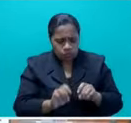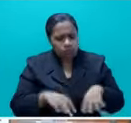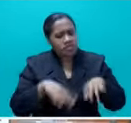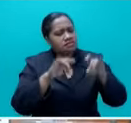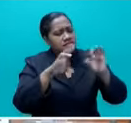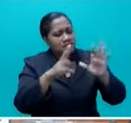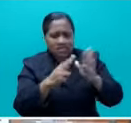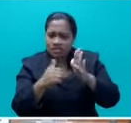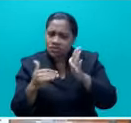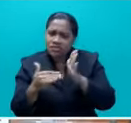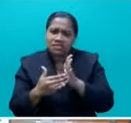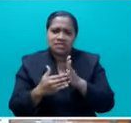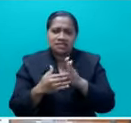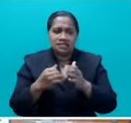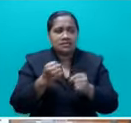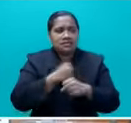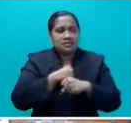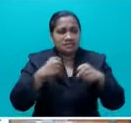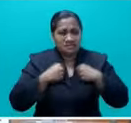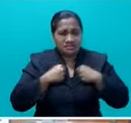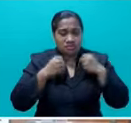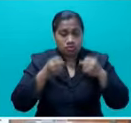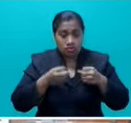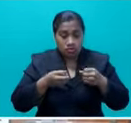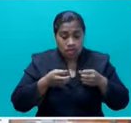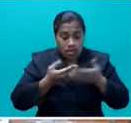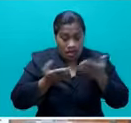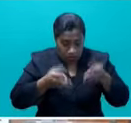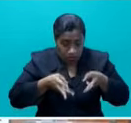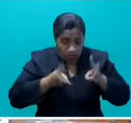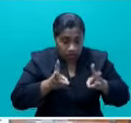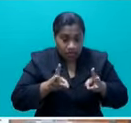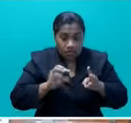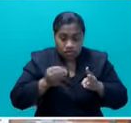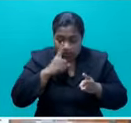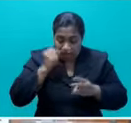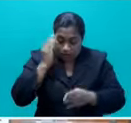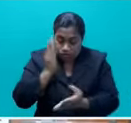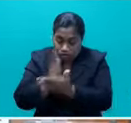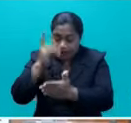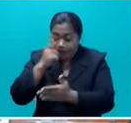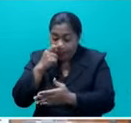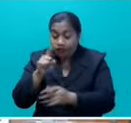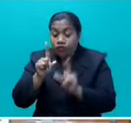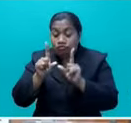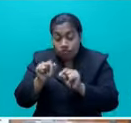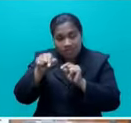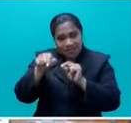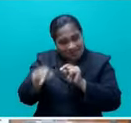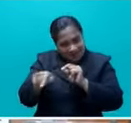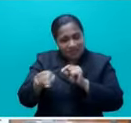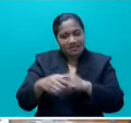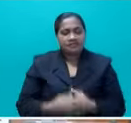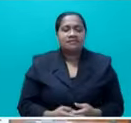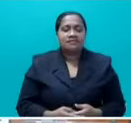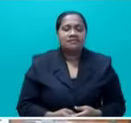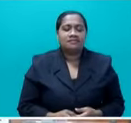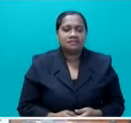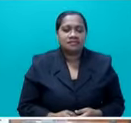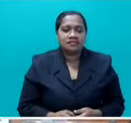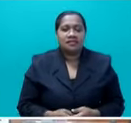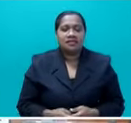a mechanism to deter people from engaging in these offences. It's a deterrence mechanism